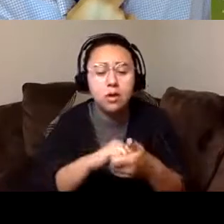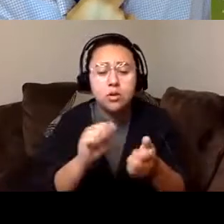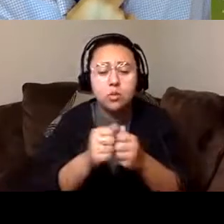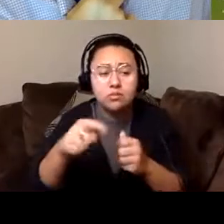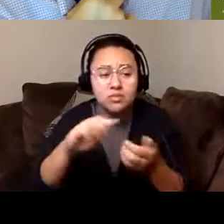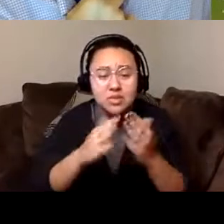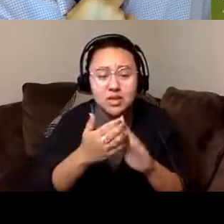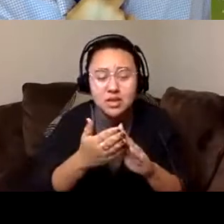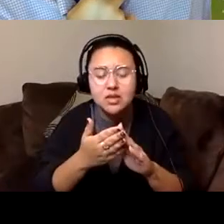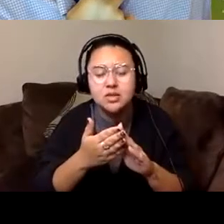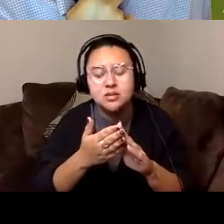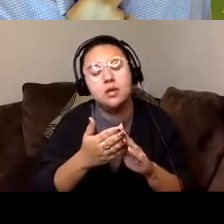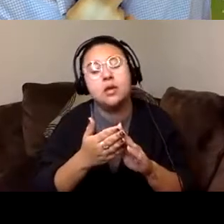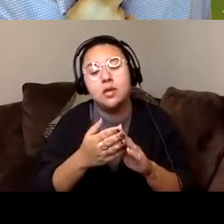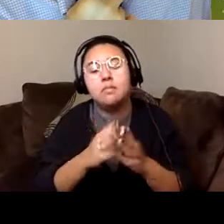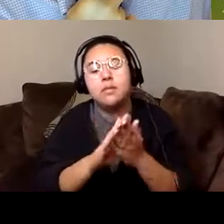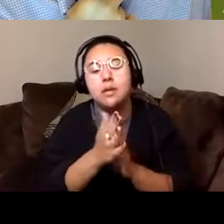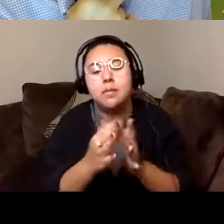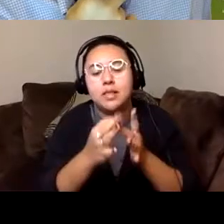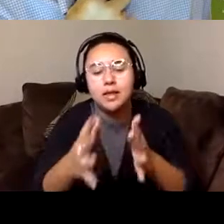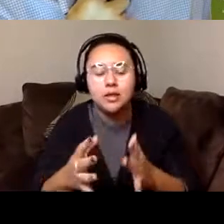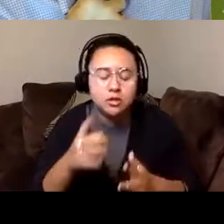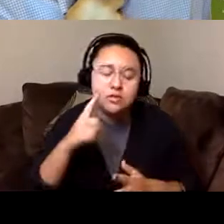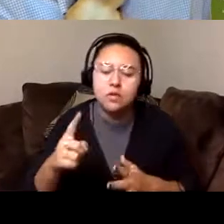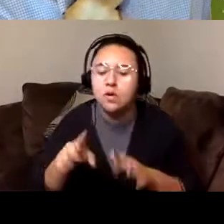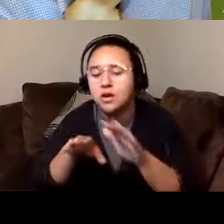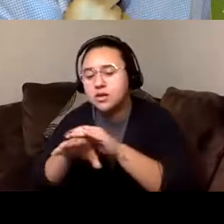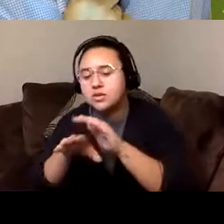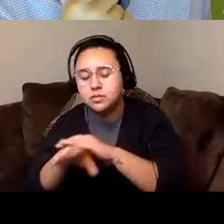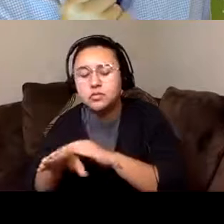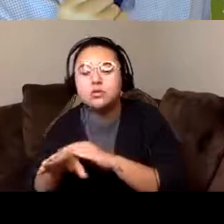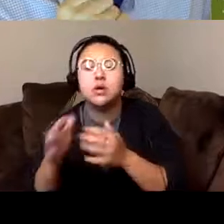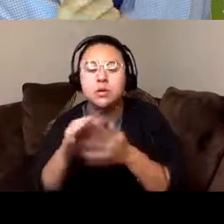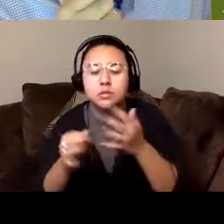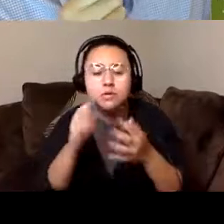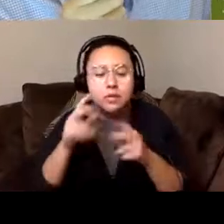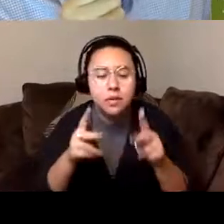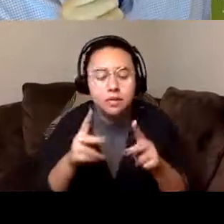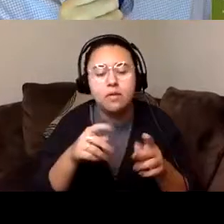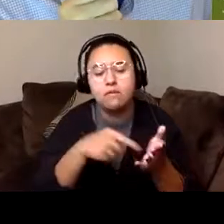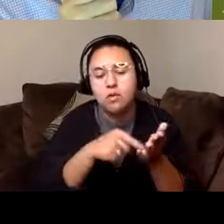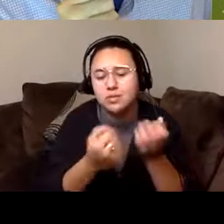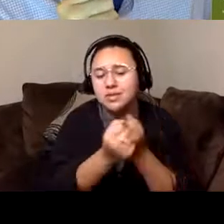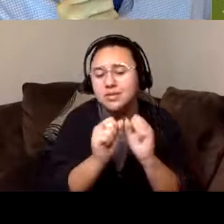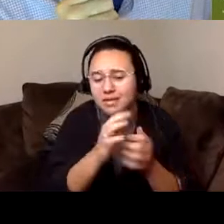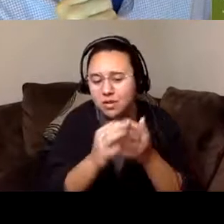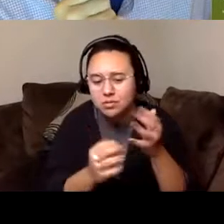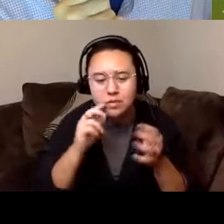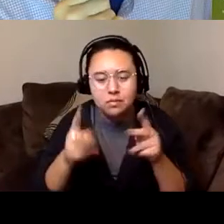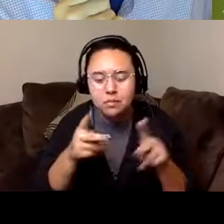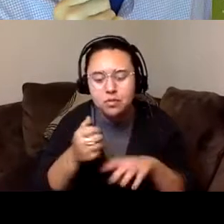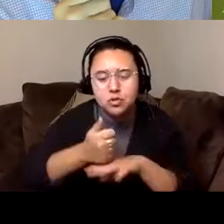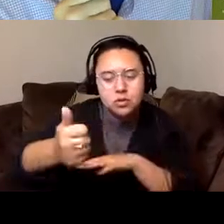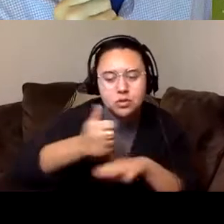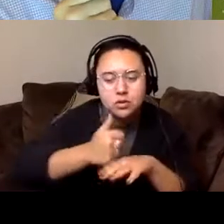with increasing accessible options for people, increasing affordable and safe options for people to get around, and decrease